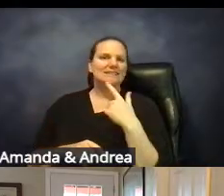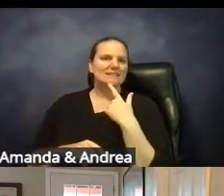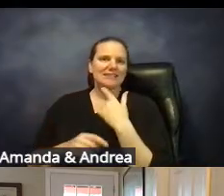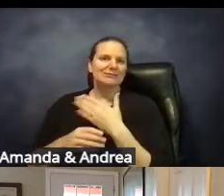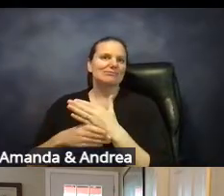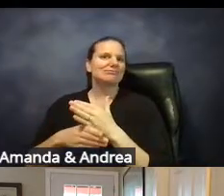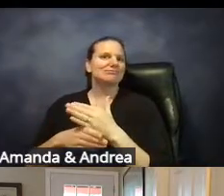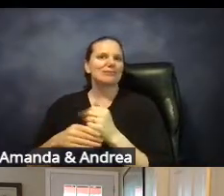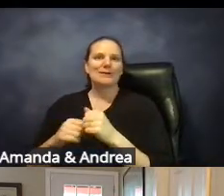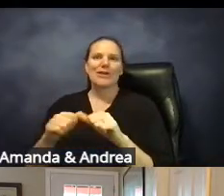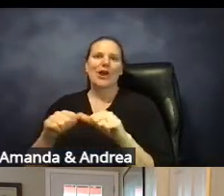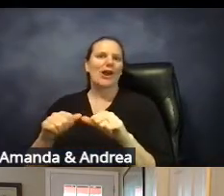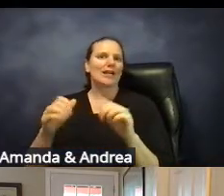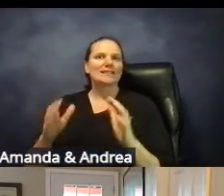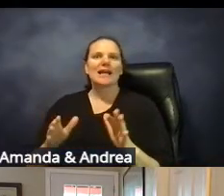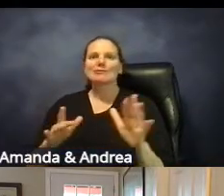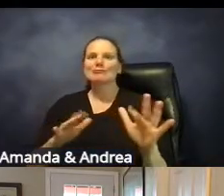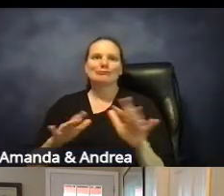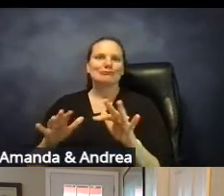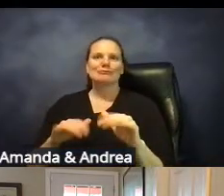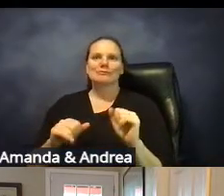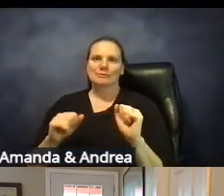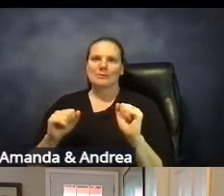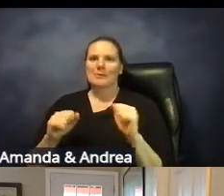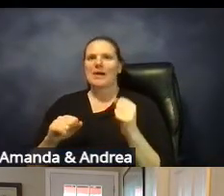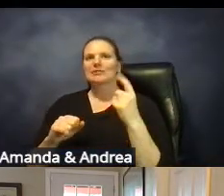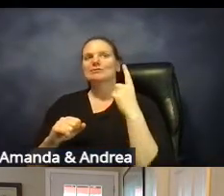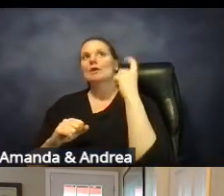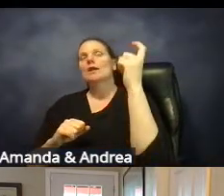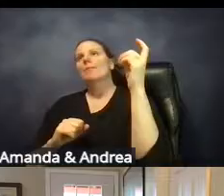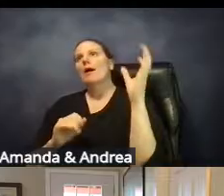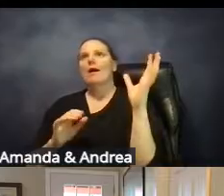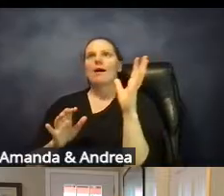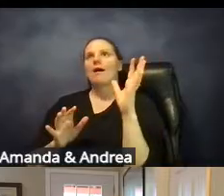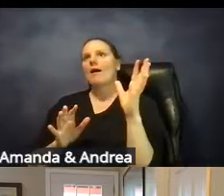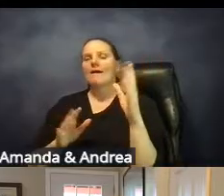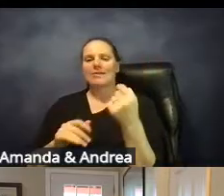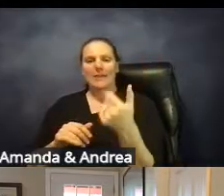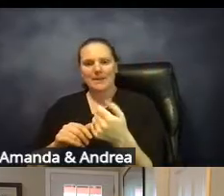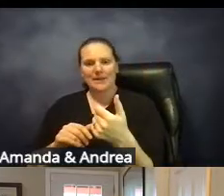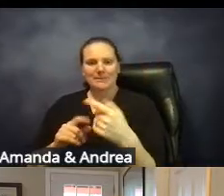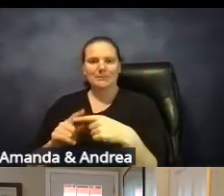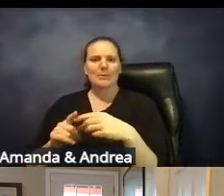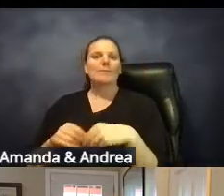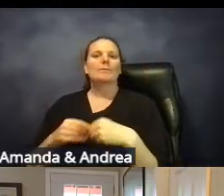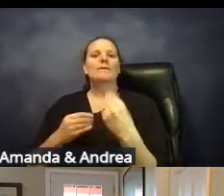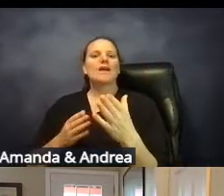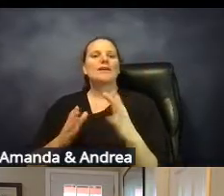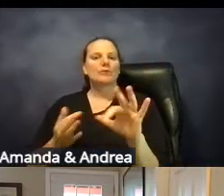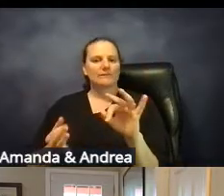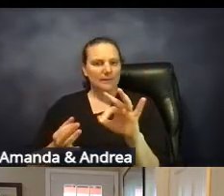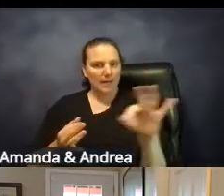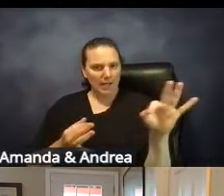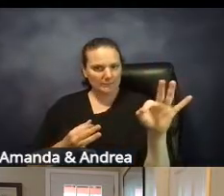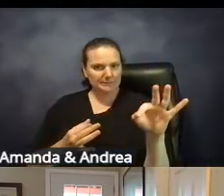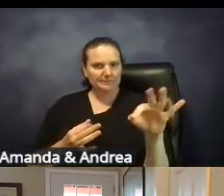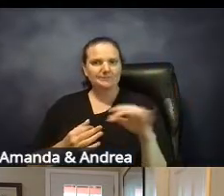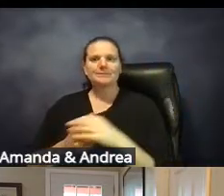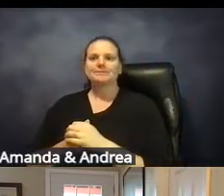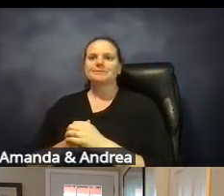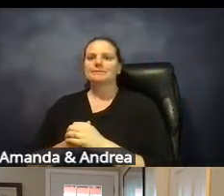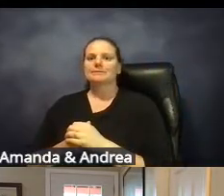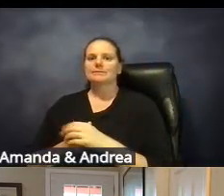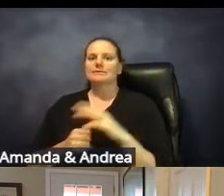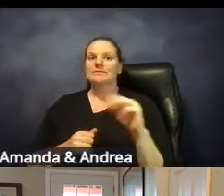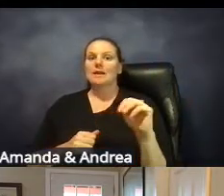our architects and to be able to dream a little big, but also just provide your input. I think